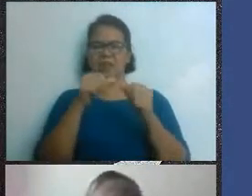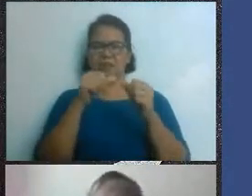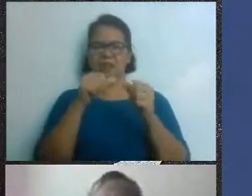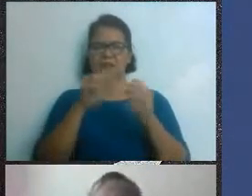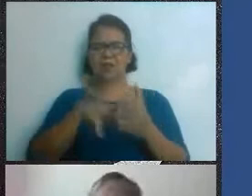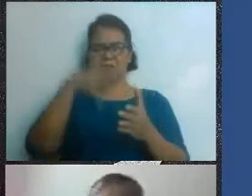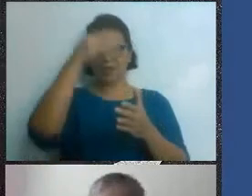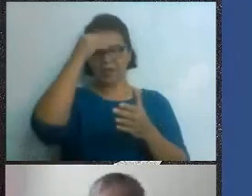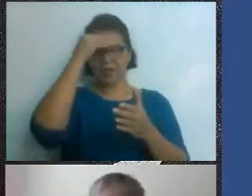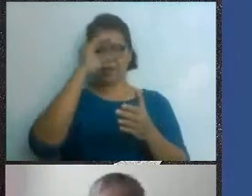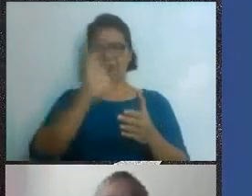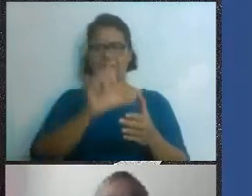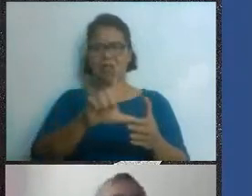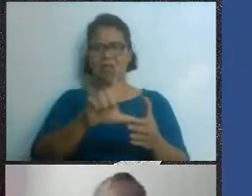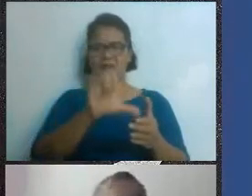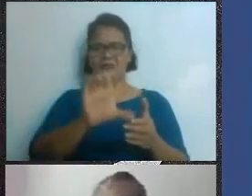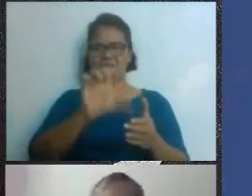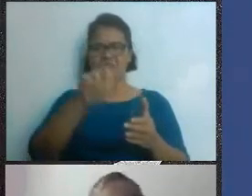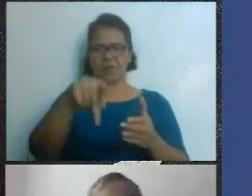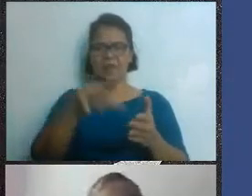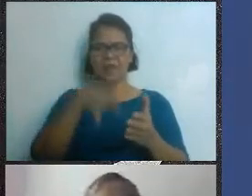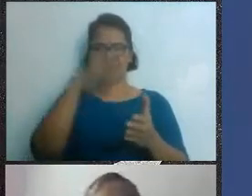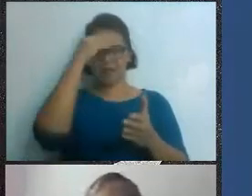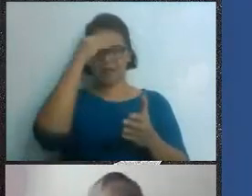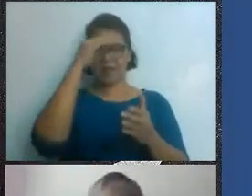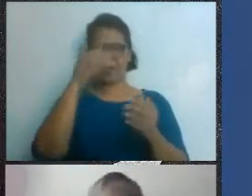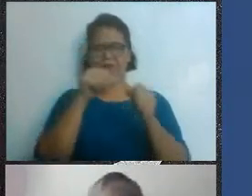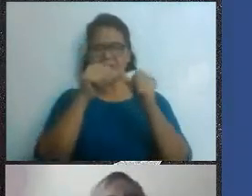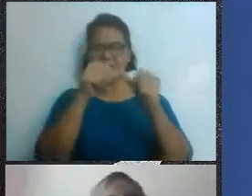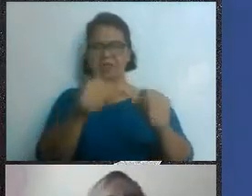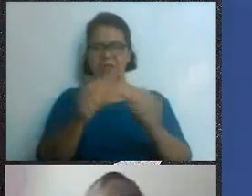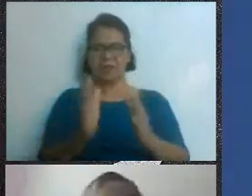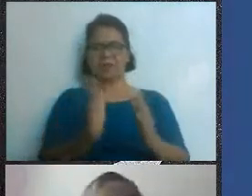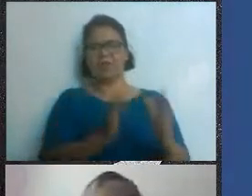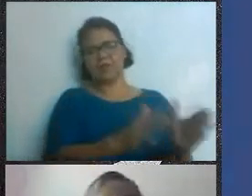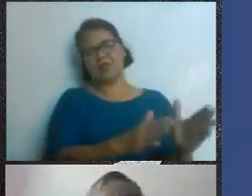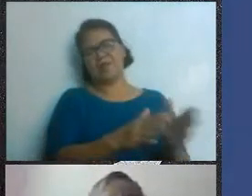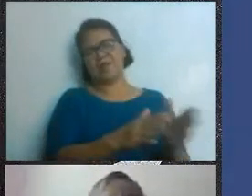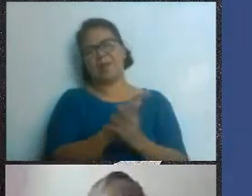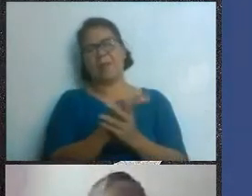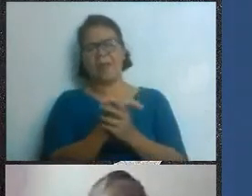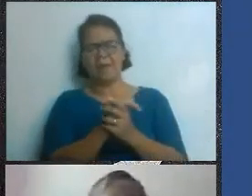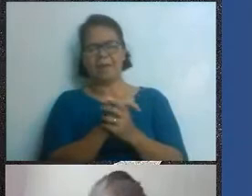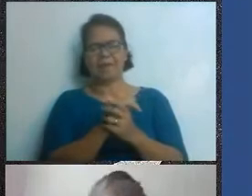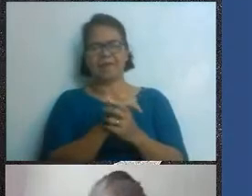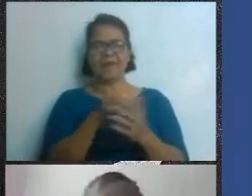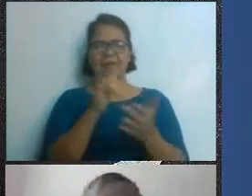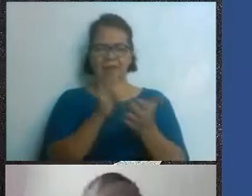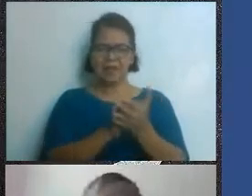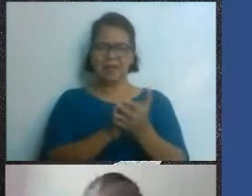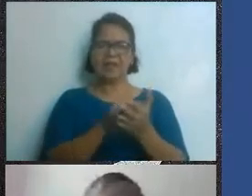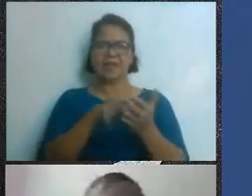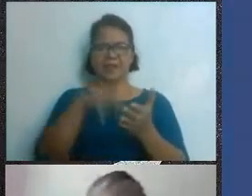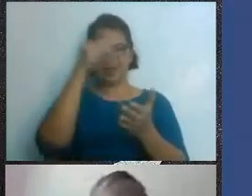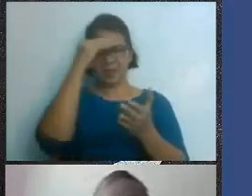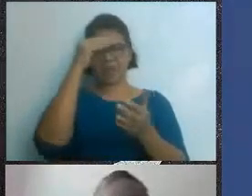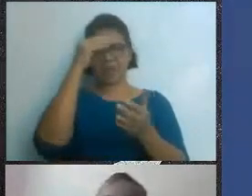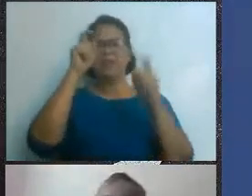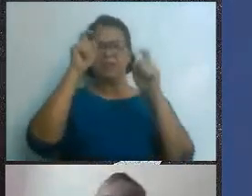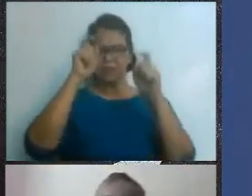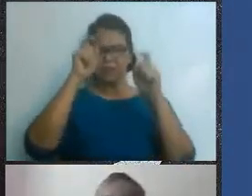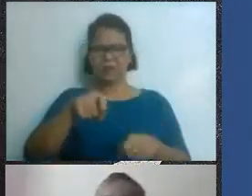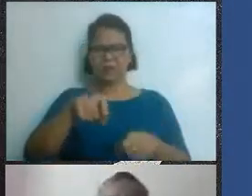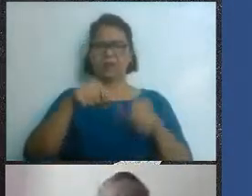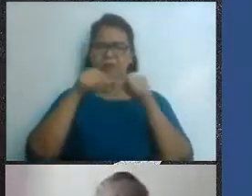Briones, always says, even before COVID-19, that learning has to continue. We have